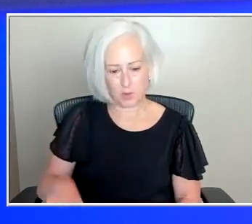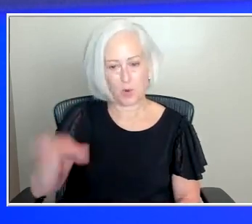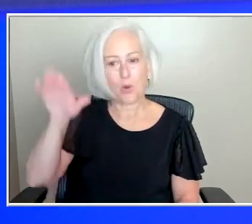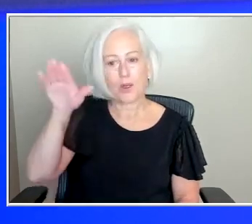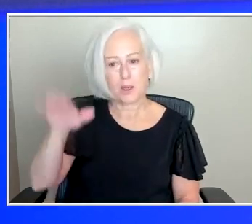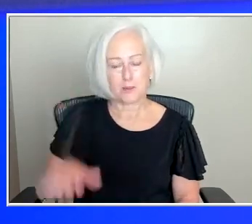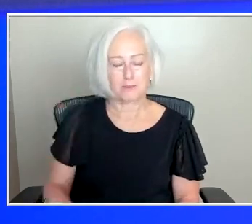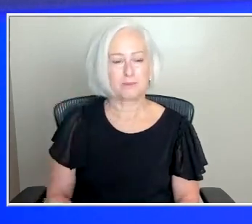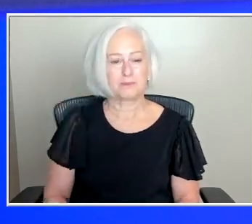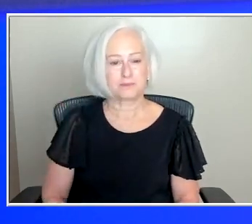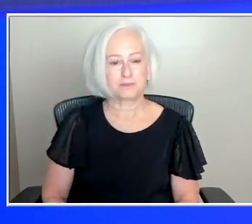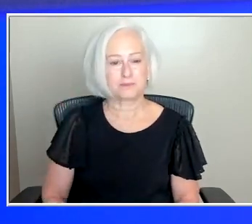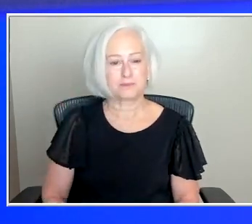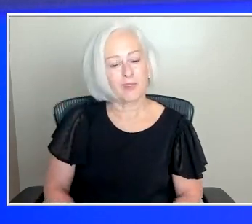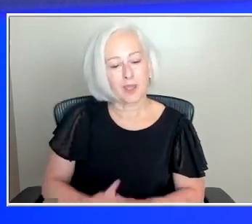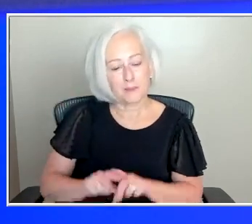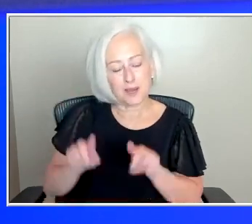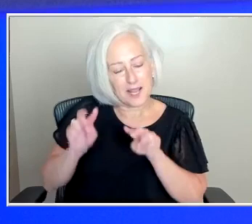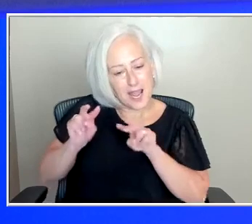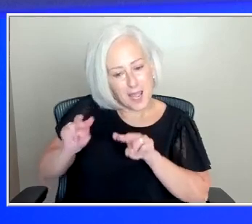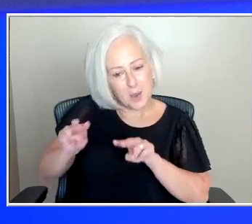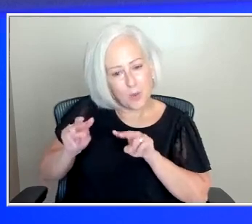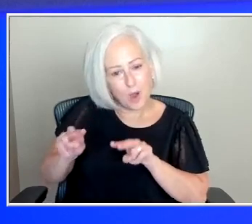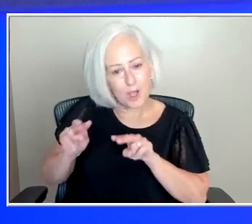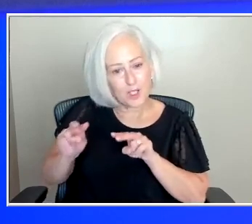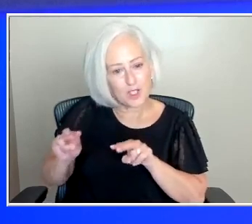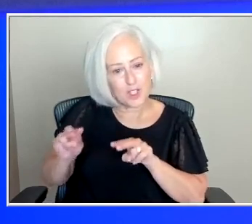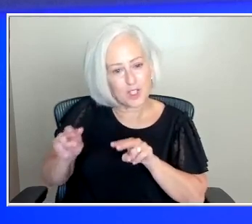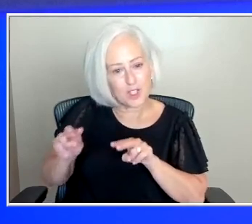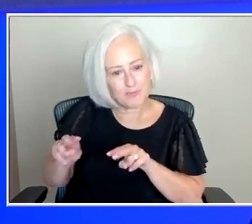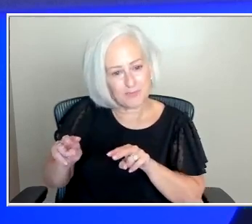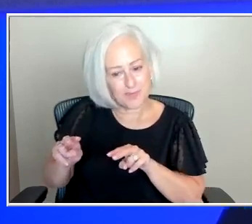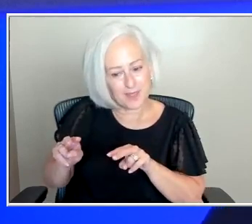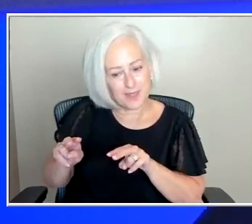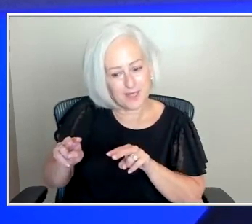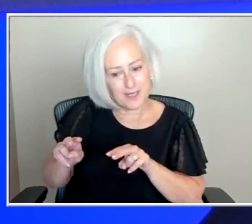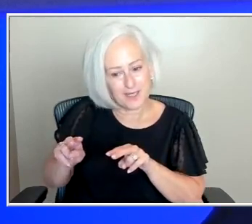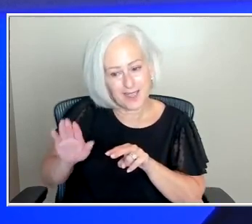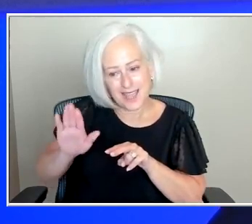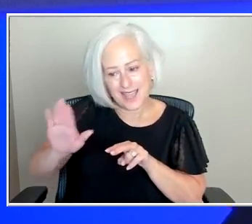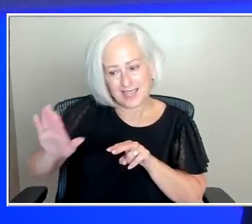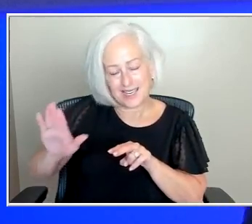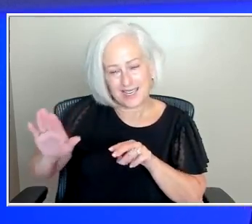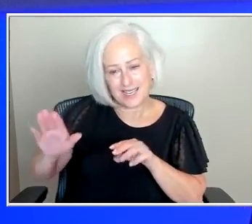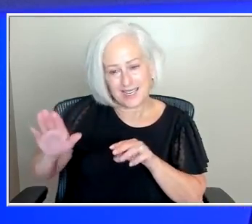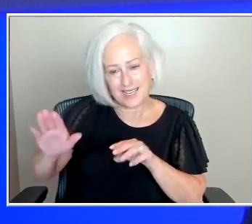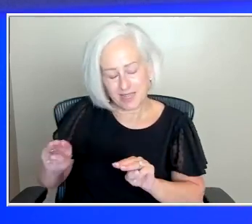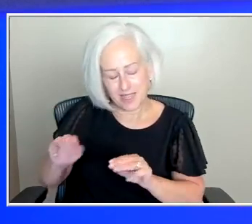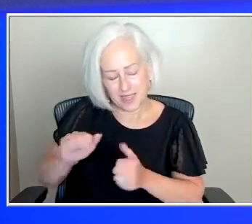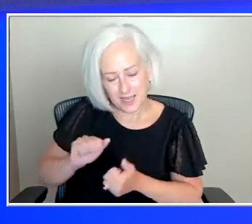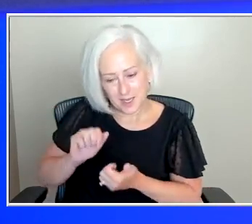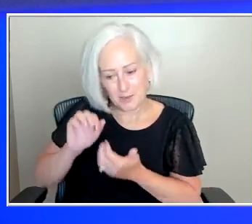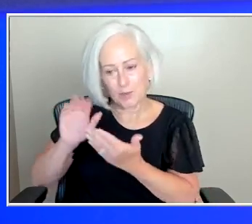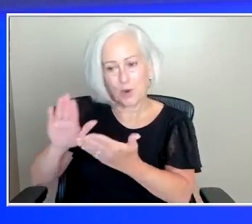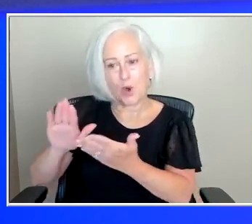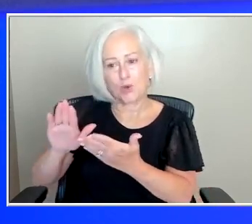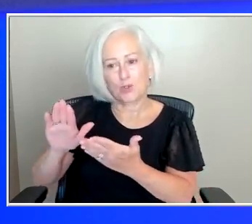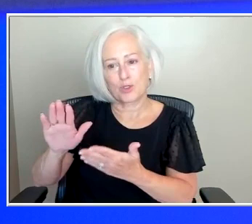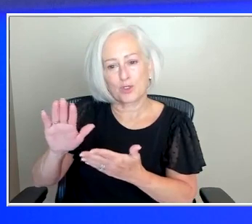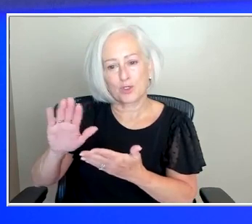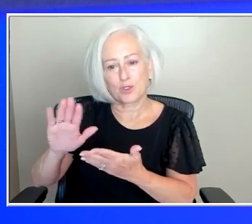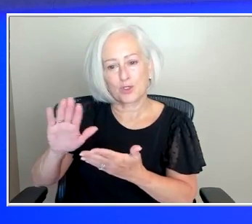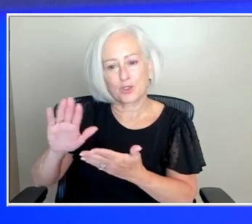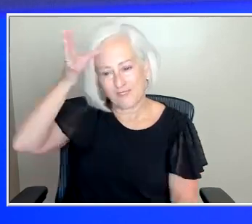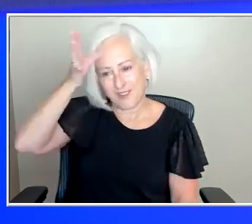but I watched him. Our methods are vastly different. He is